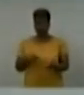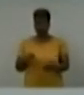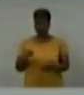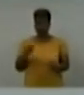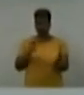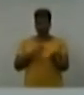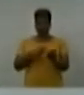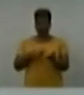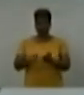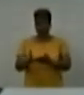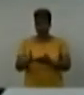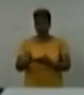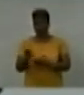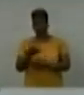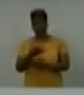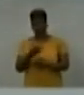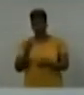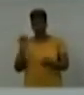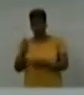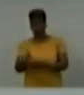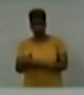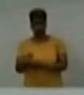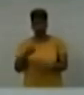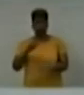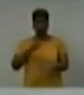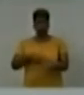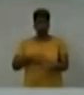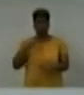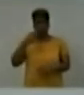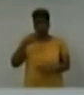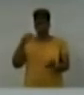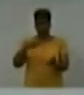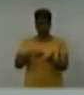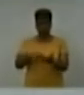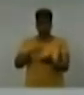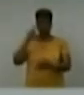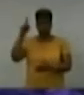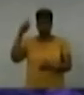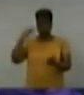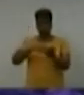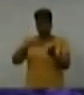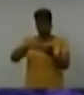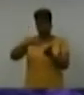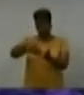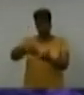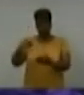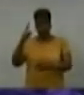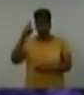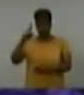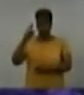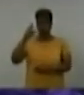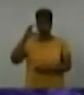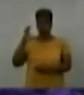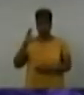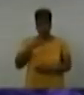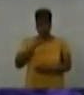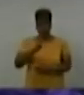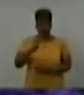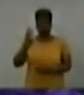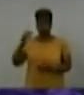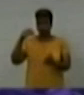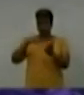repayments on public debt, of $1,146